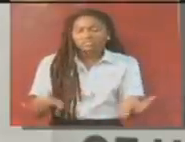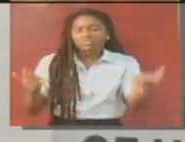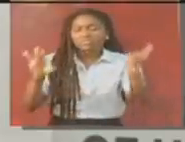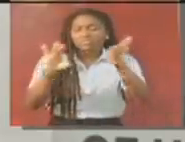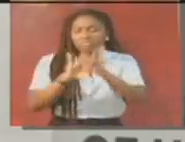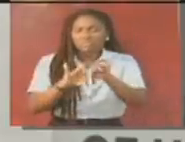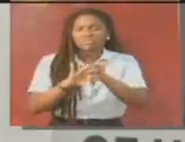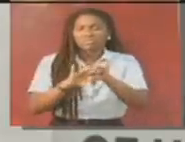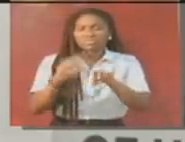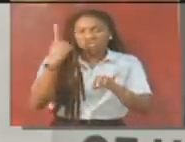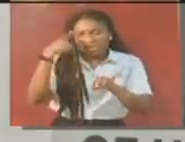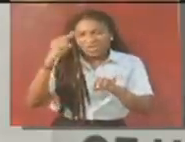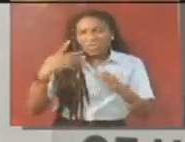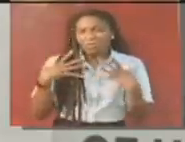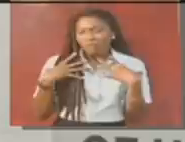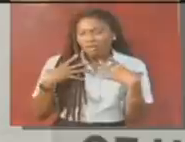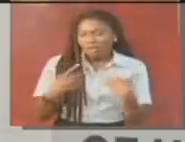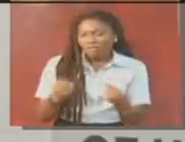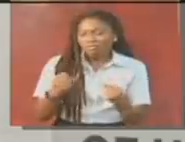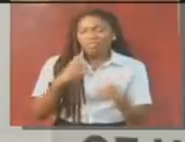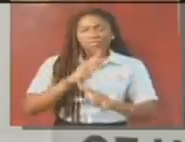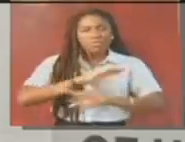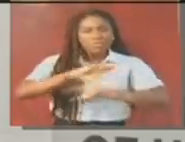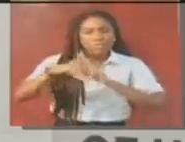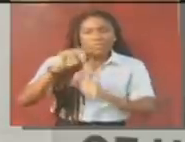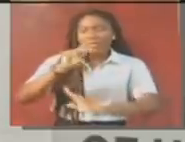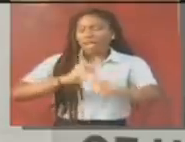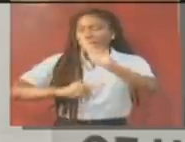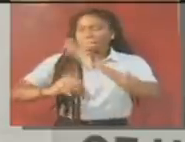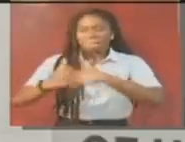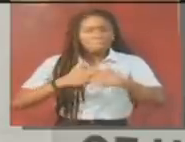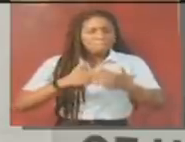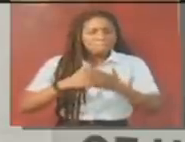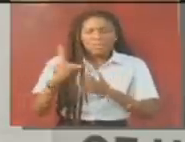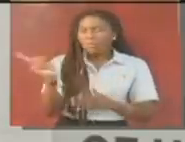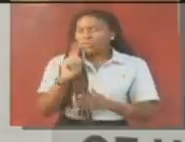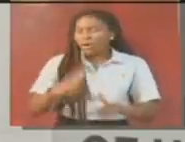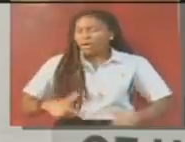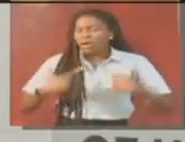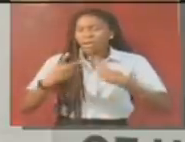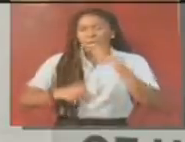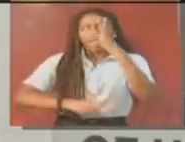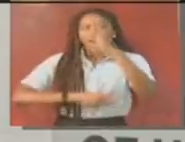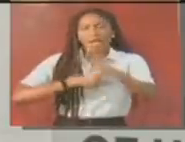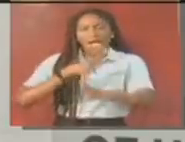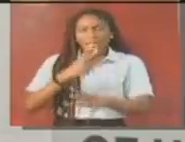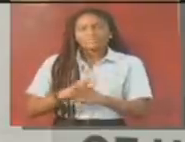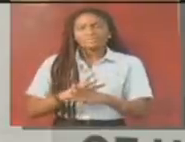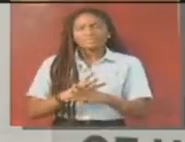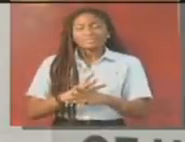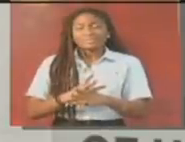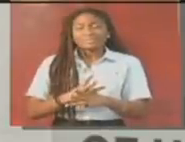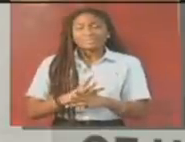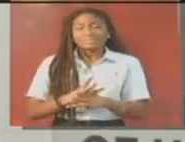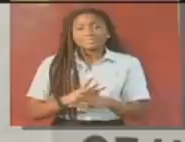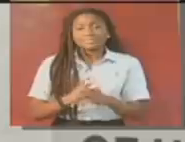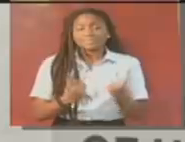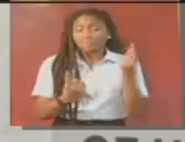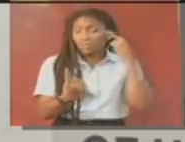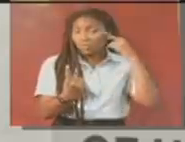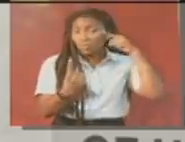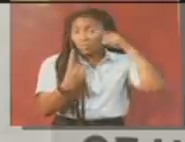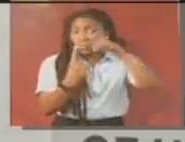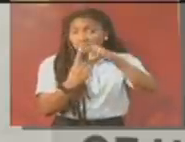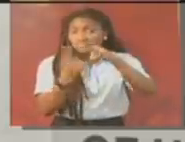health and well-being of everyone, everywhere throughout life. In particular, the objective of World Immunization